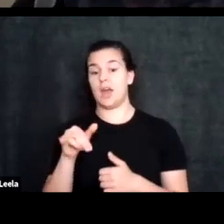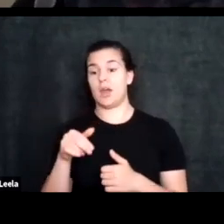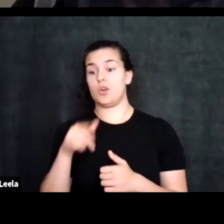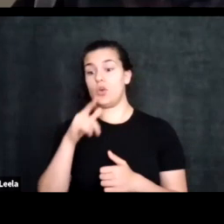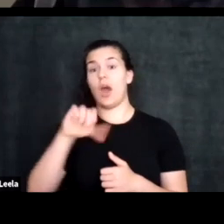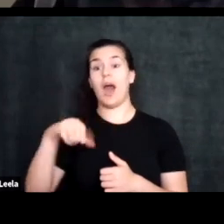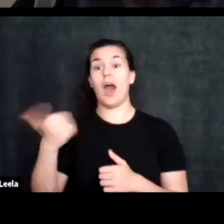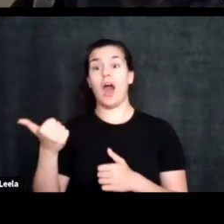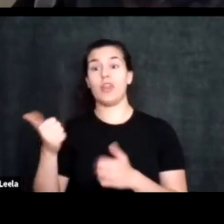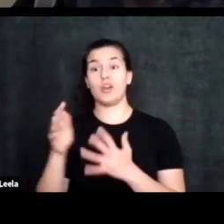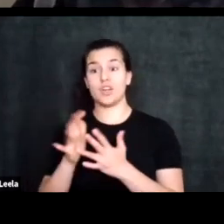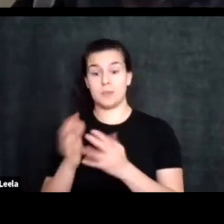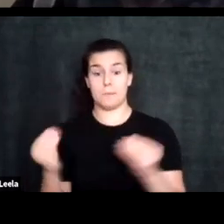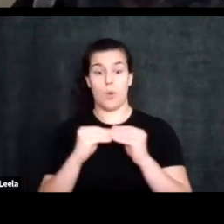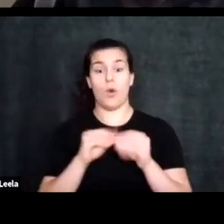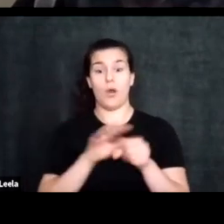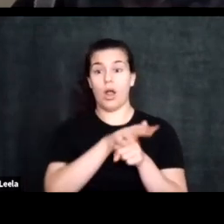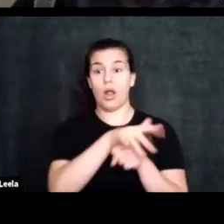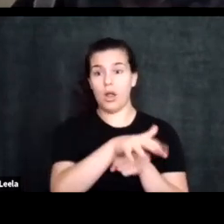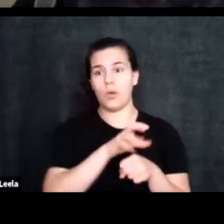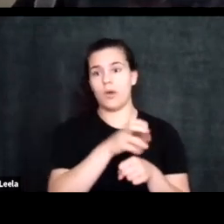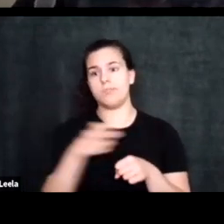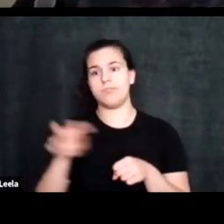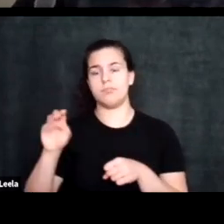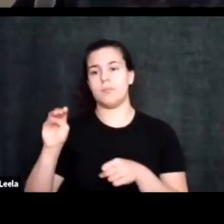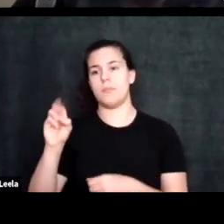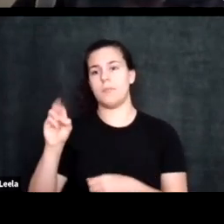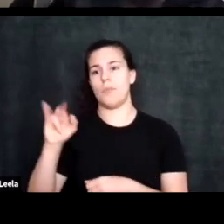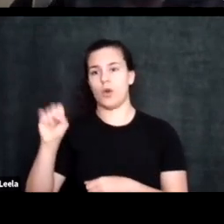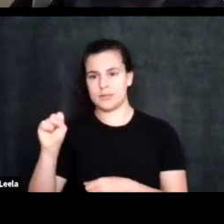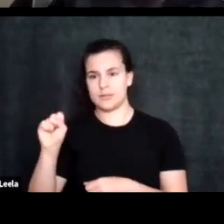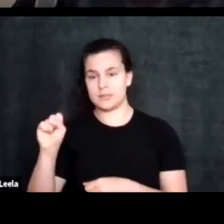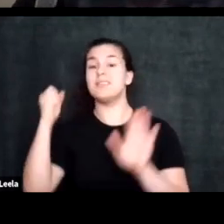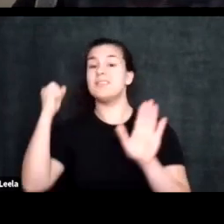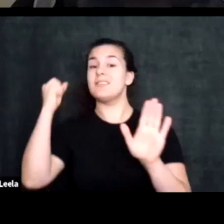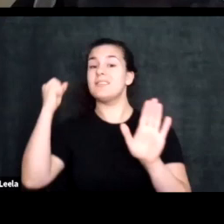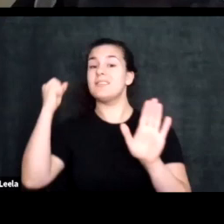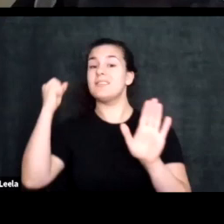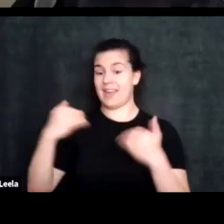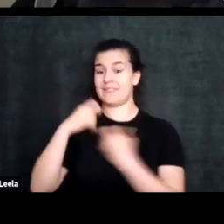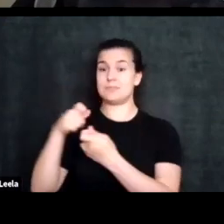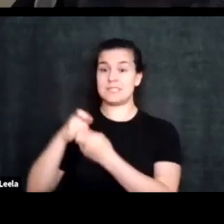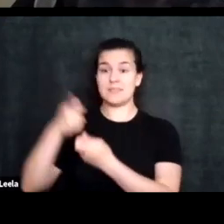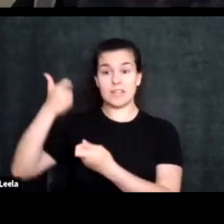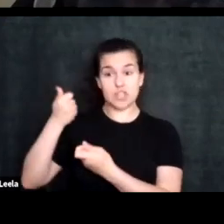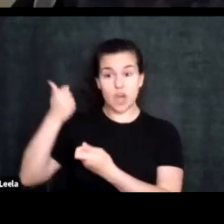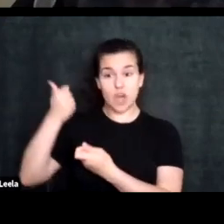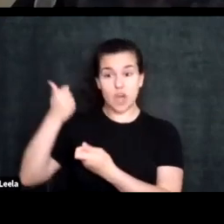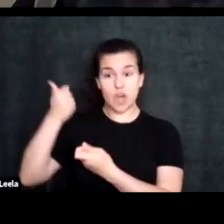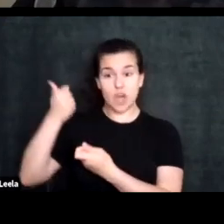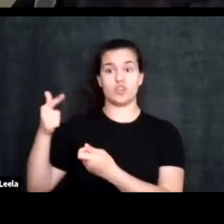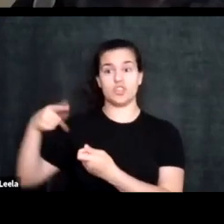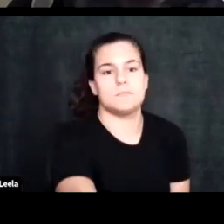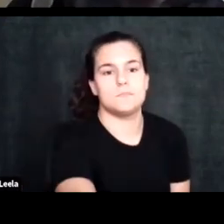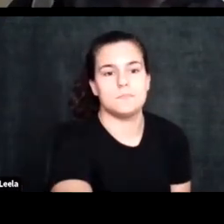into Morris. If they fall into certain scholarships and meet the requirements for Campbell, our honors residence hall, then they would be